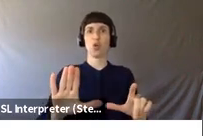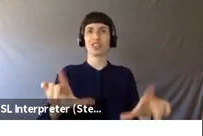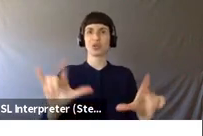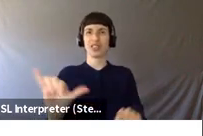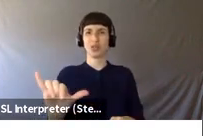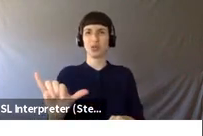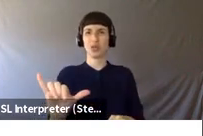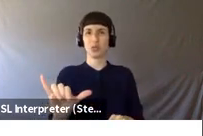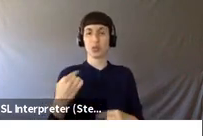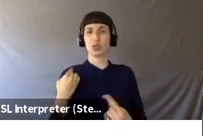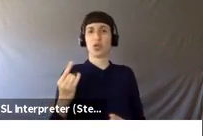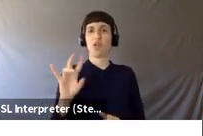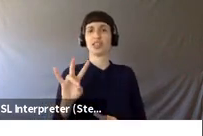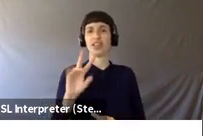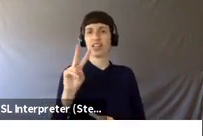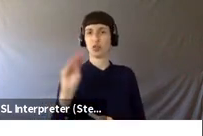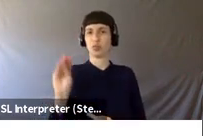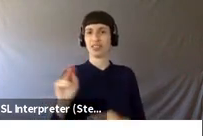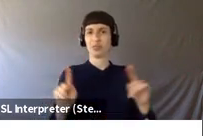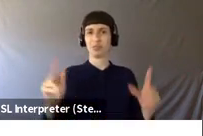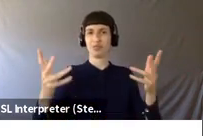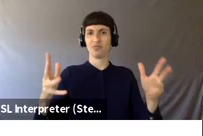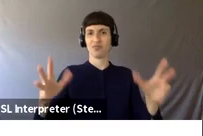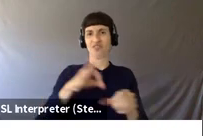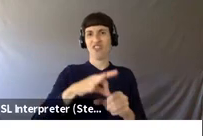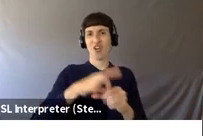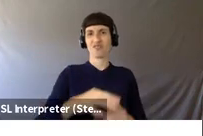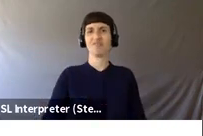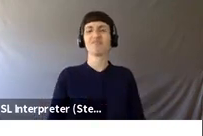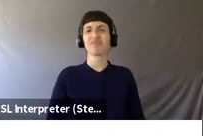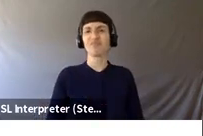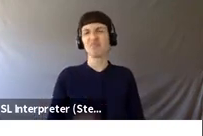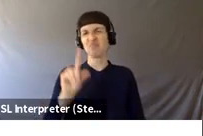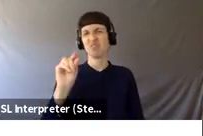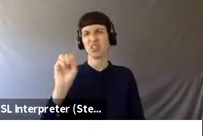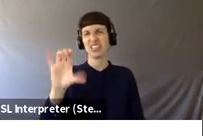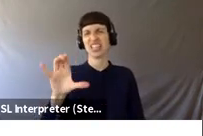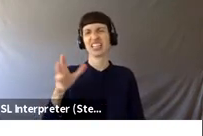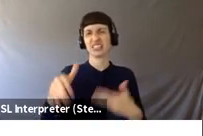the votes in, and I'm just going to let it run for about 20 more seconds.